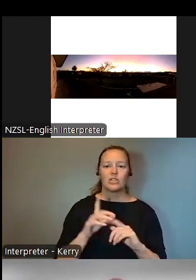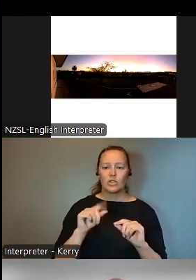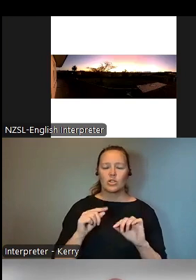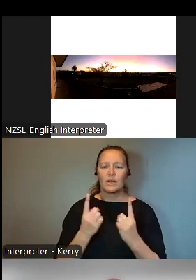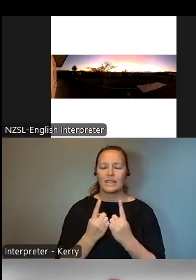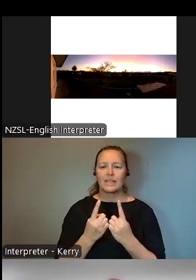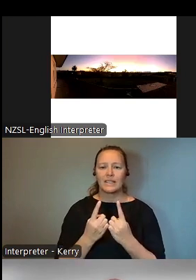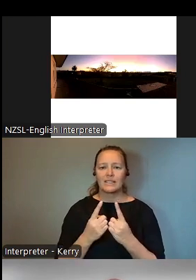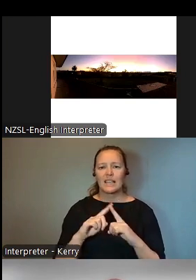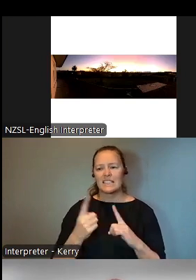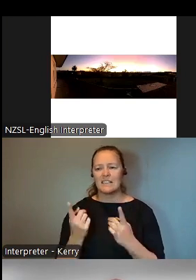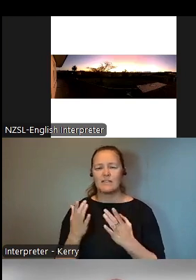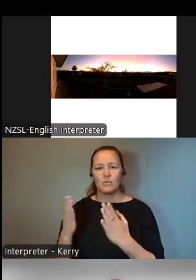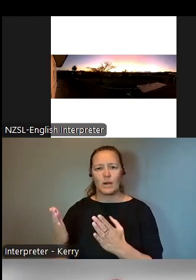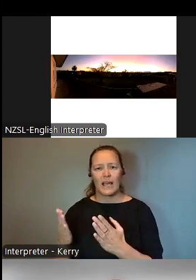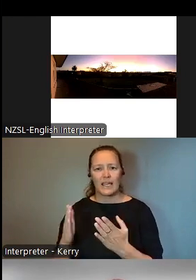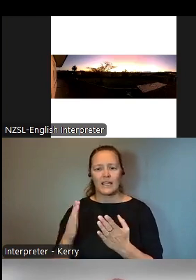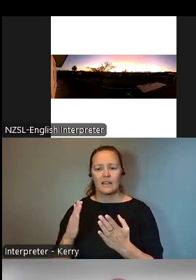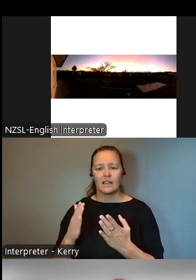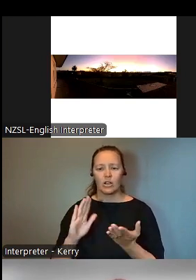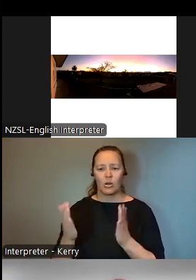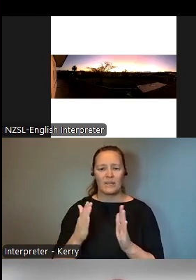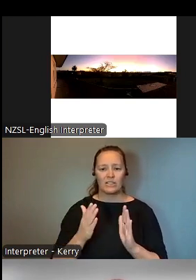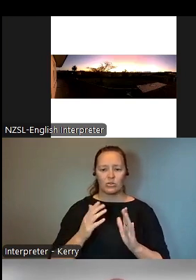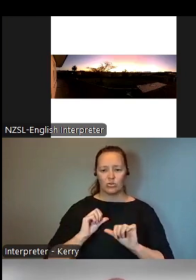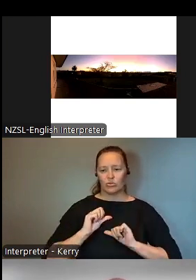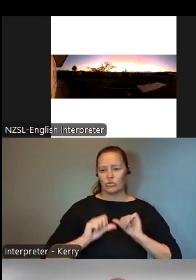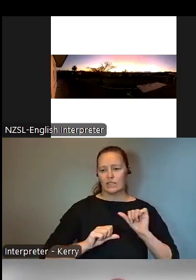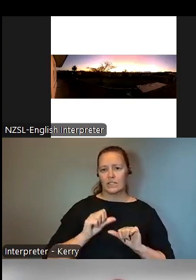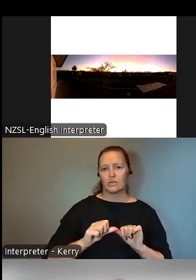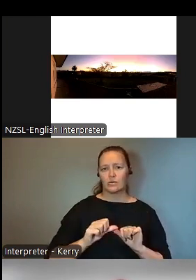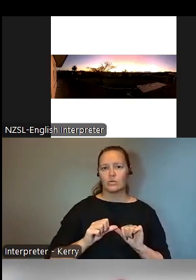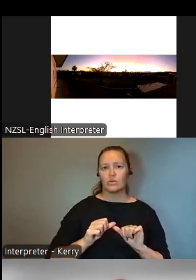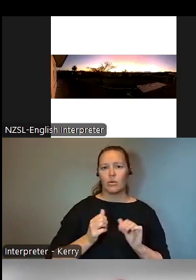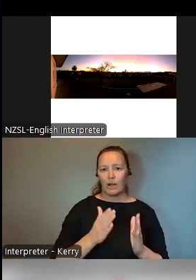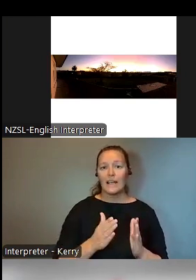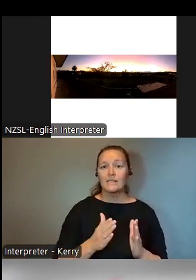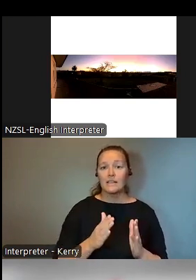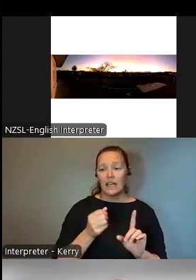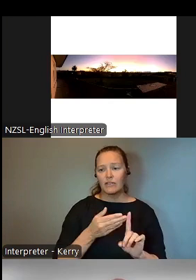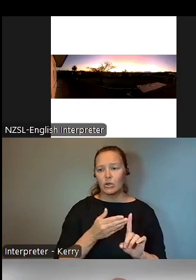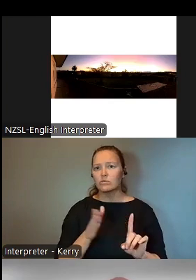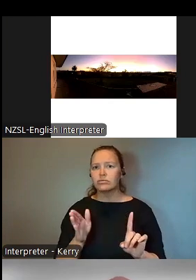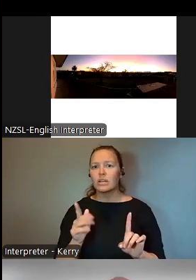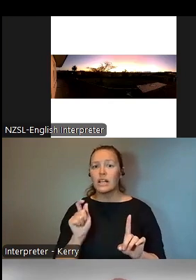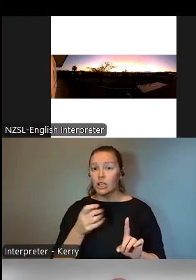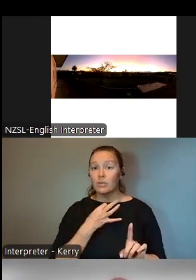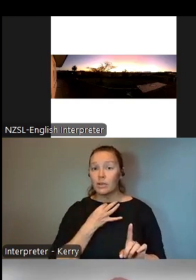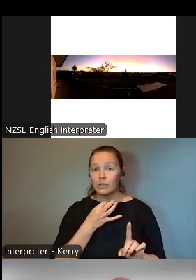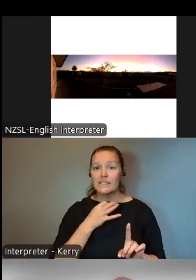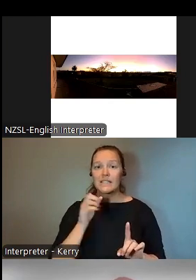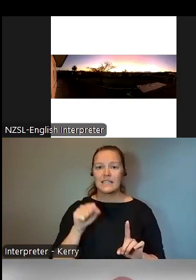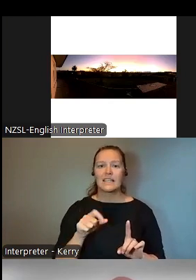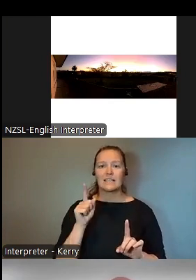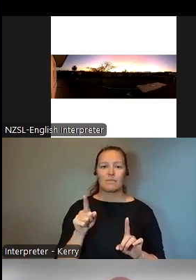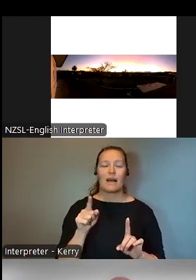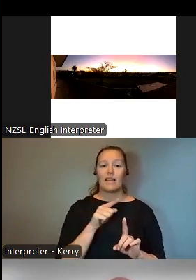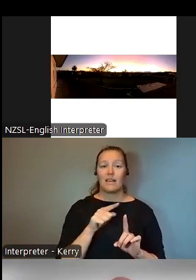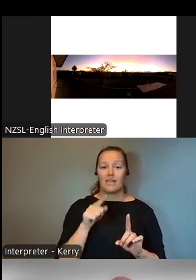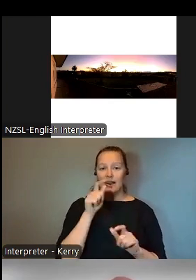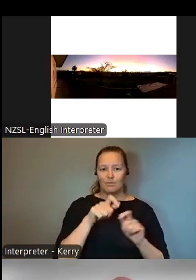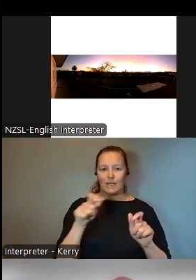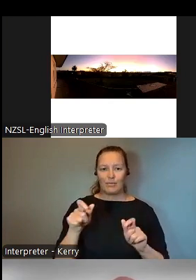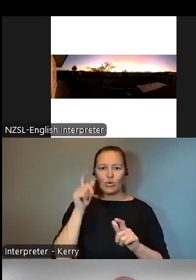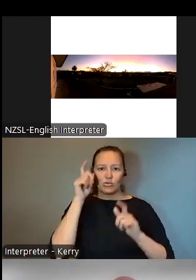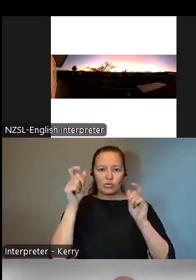things different from conventional wisdom is a bit of a risk, but this is a risk done by these people